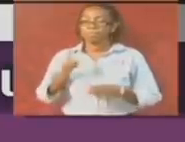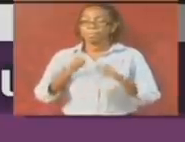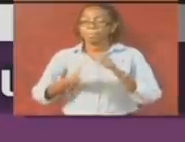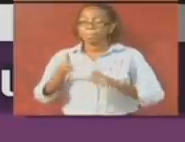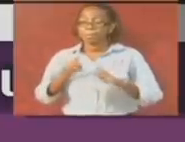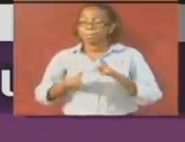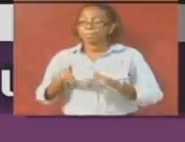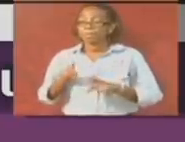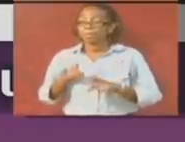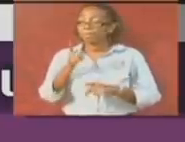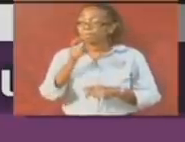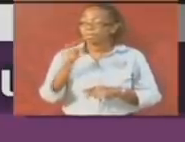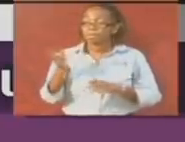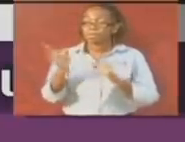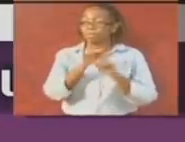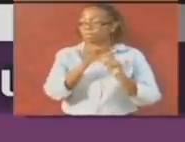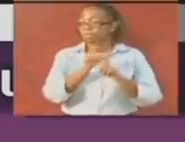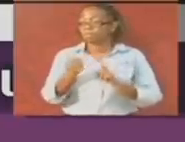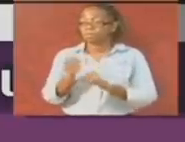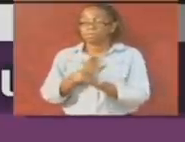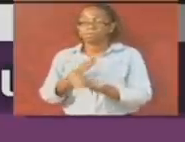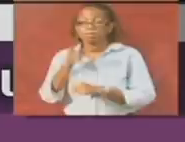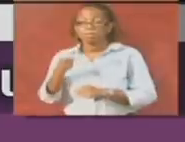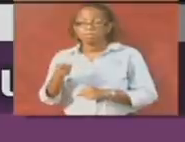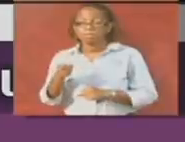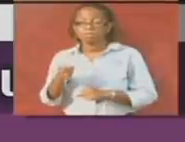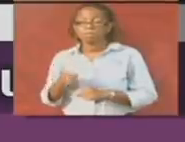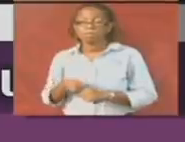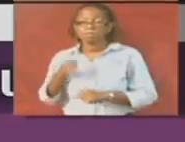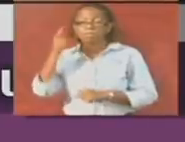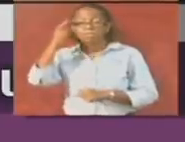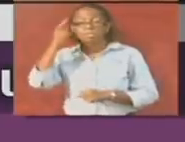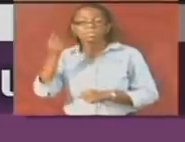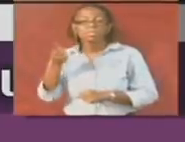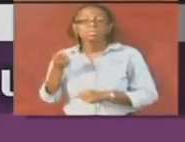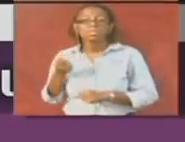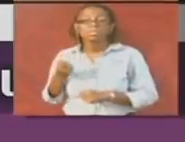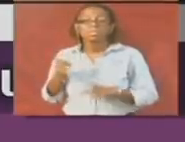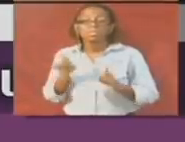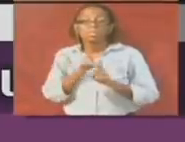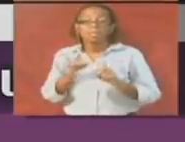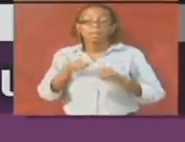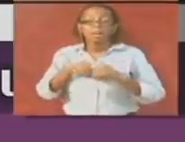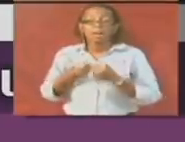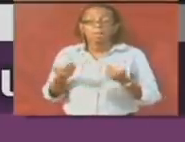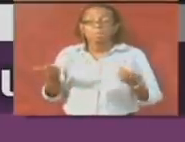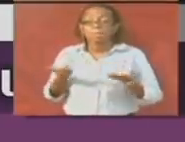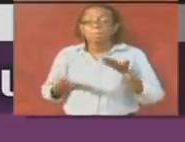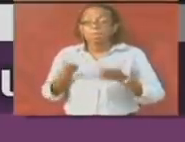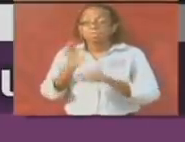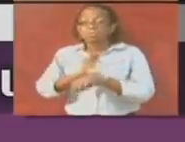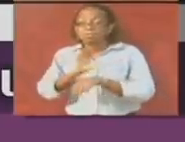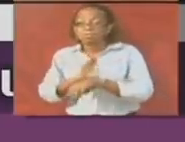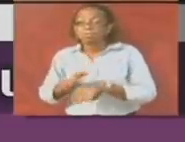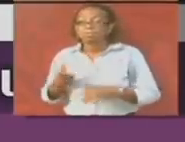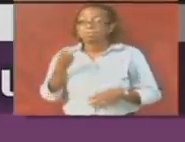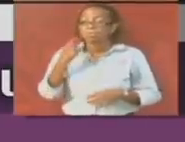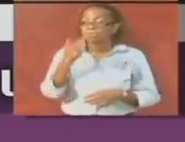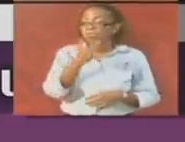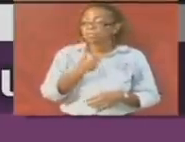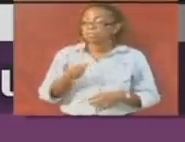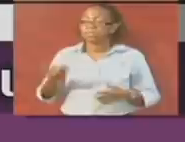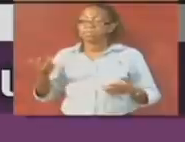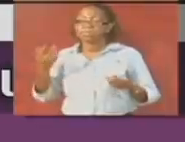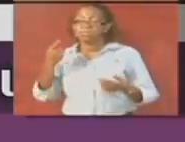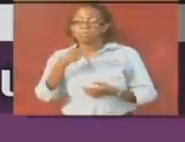restaurants, cinemas, religious institutions, performance spaces, etc.? And is there a way for the public or the media to be able to